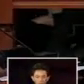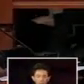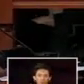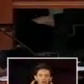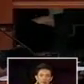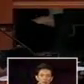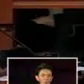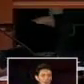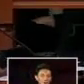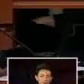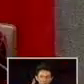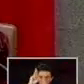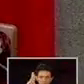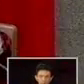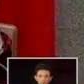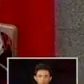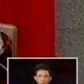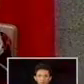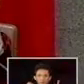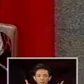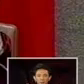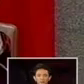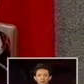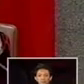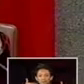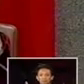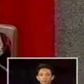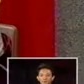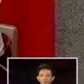Thank you Mr. President Officer Alright Let's proceed